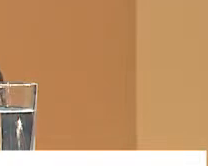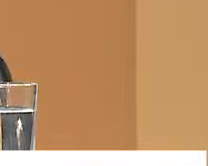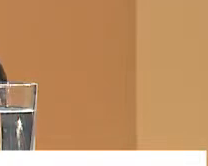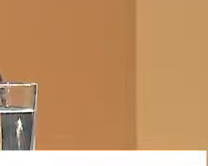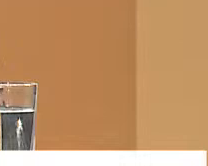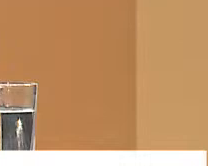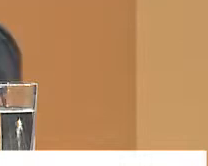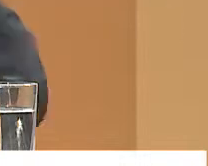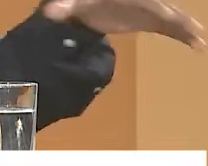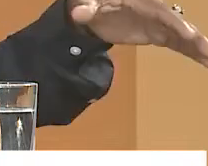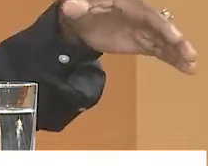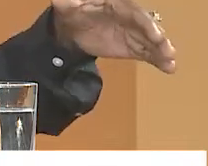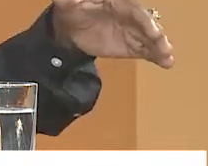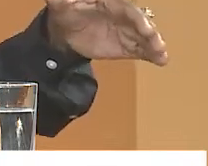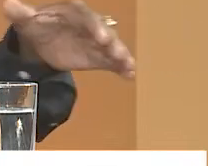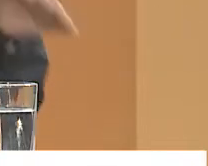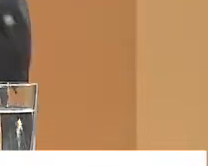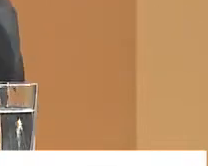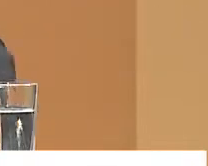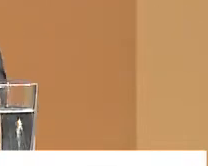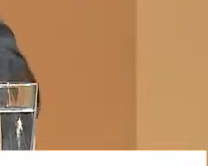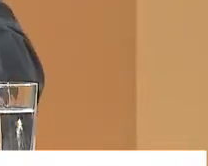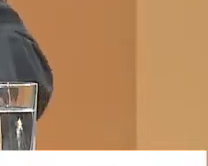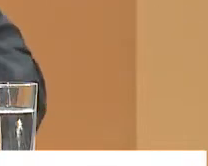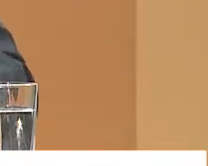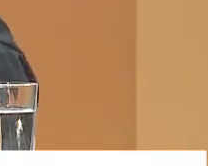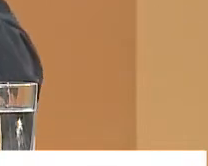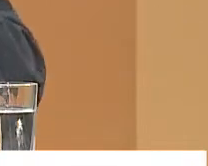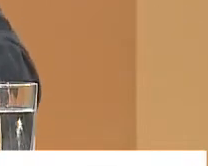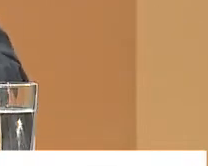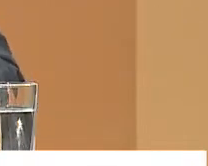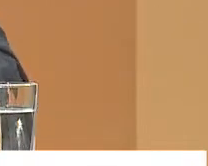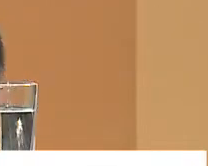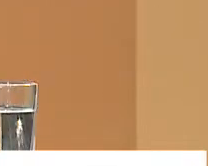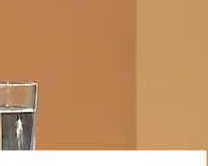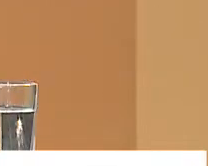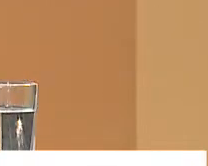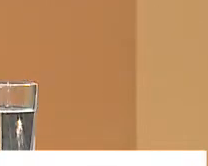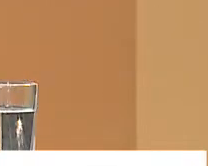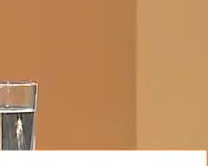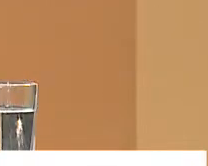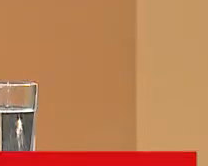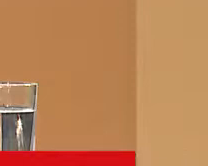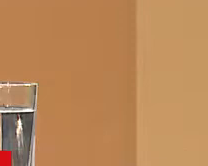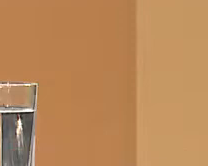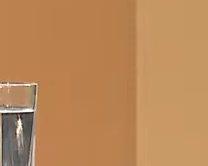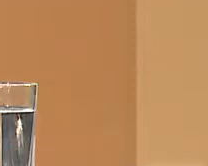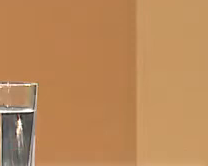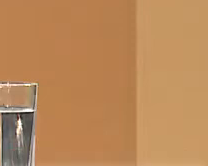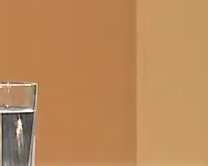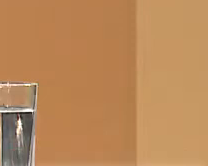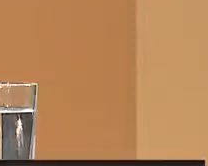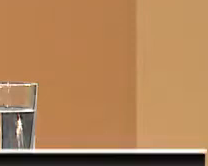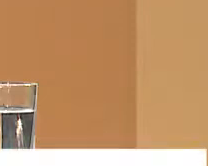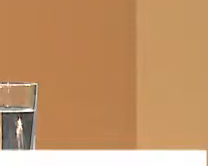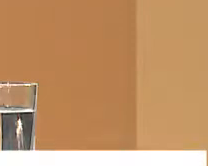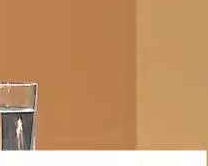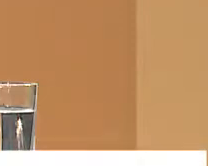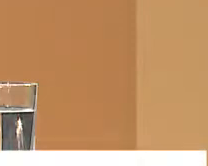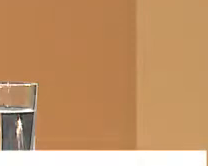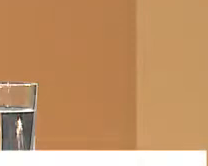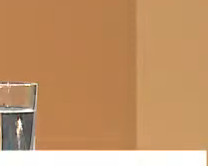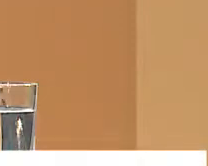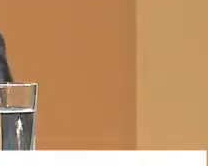situation where it's a point of no return. There are things need to be settled. We have, everyone is saying, we have